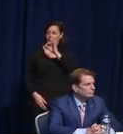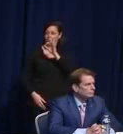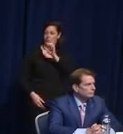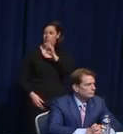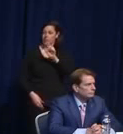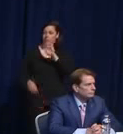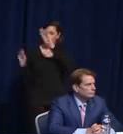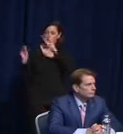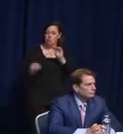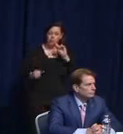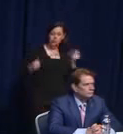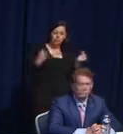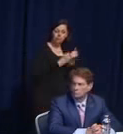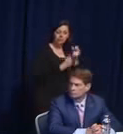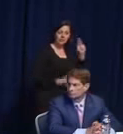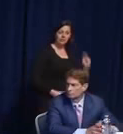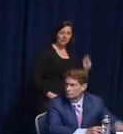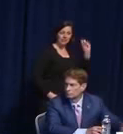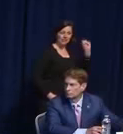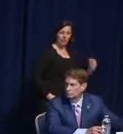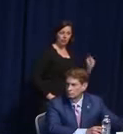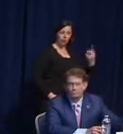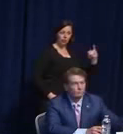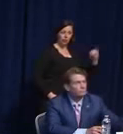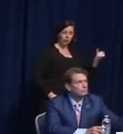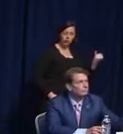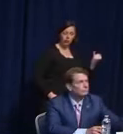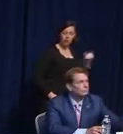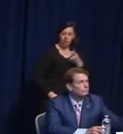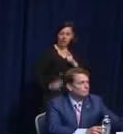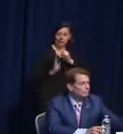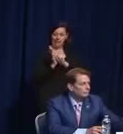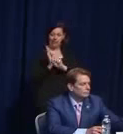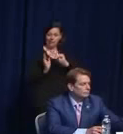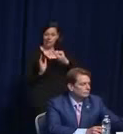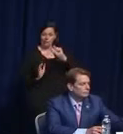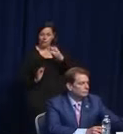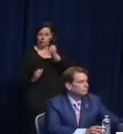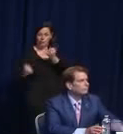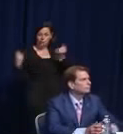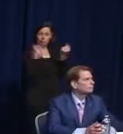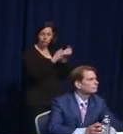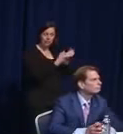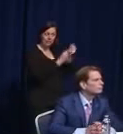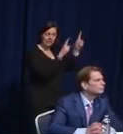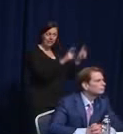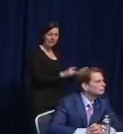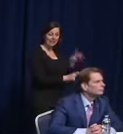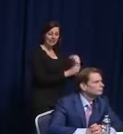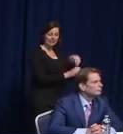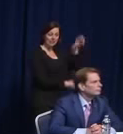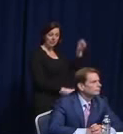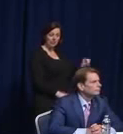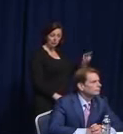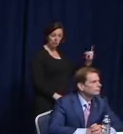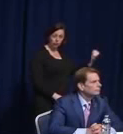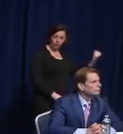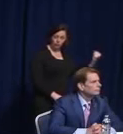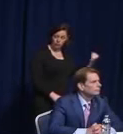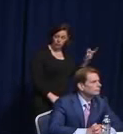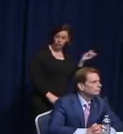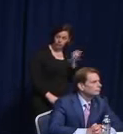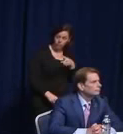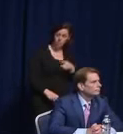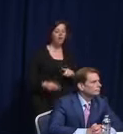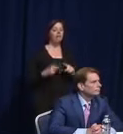to do similar what's happening in North Jersey? Also, Commissioner, you had mentioned yesterday about Underwood Memorial Hospital